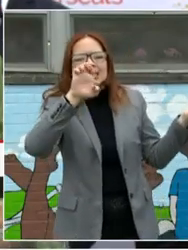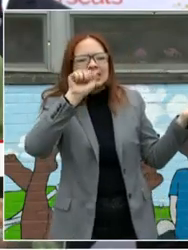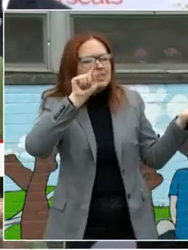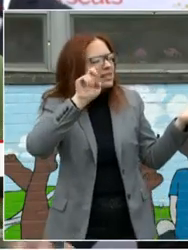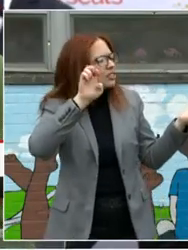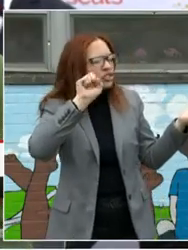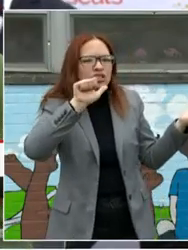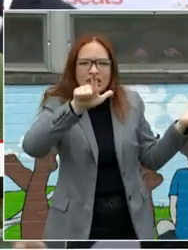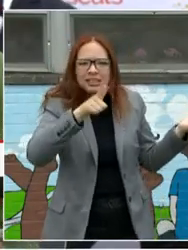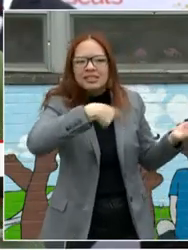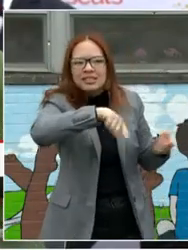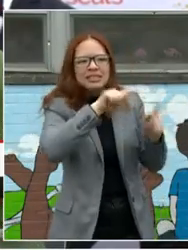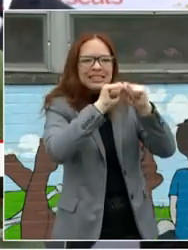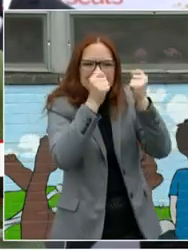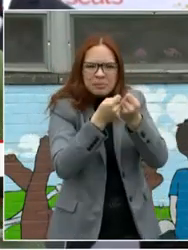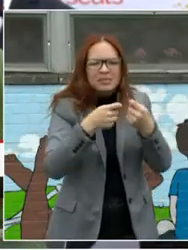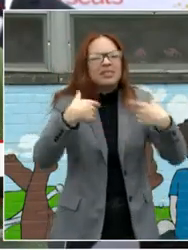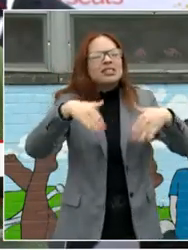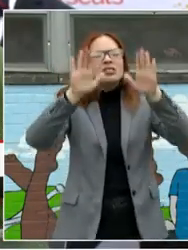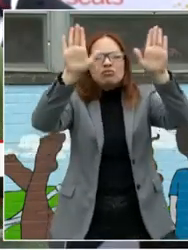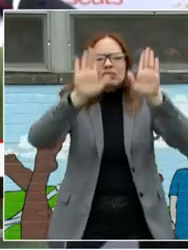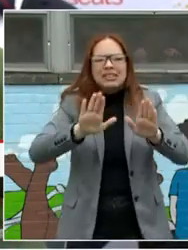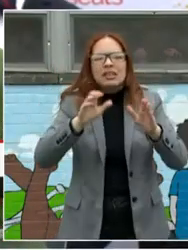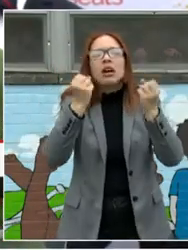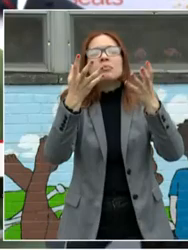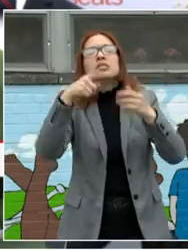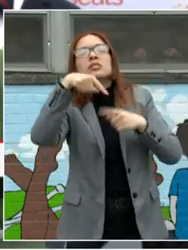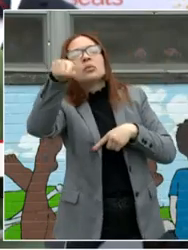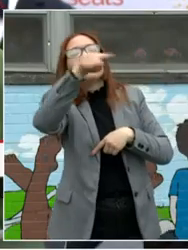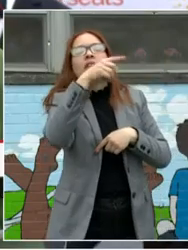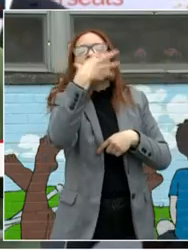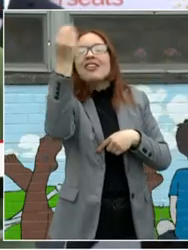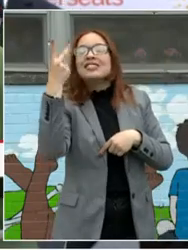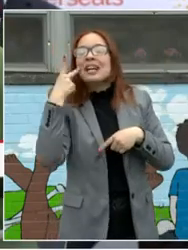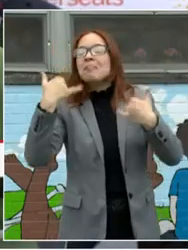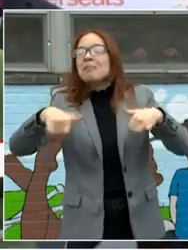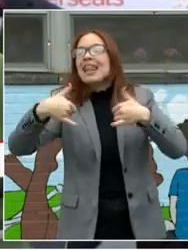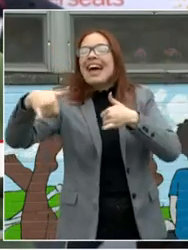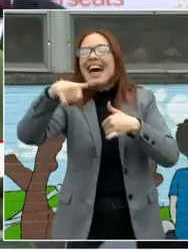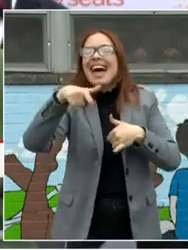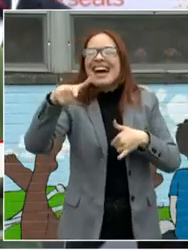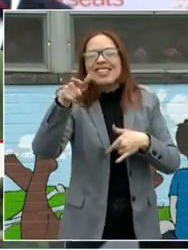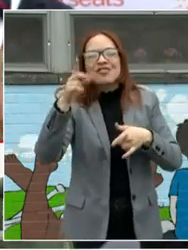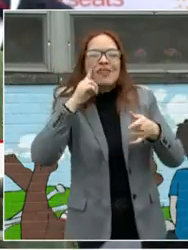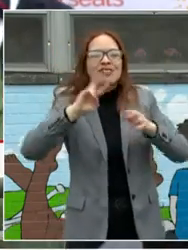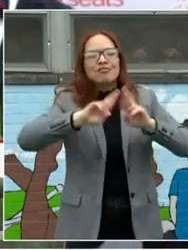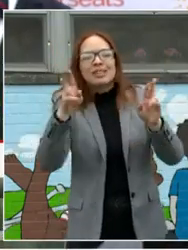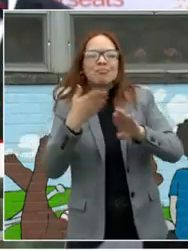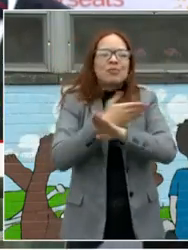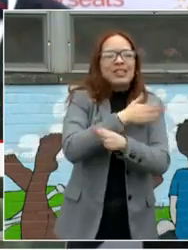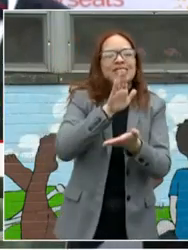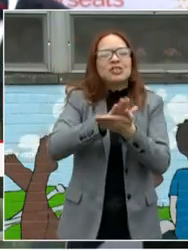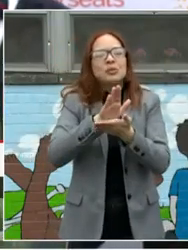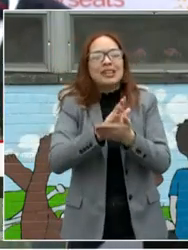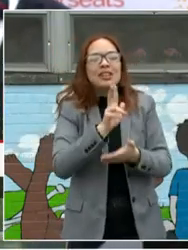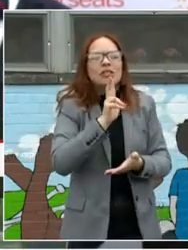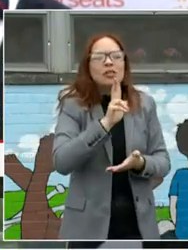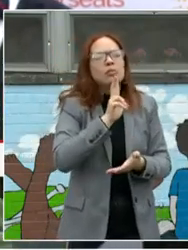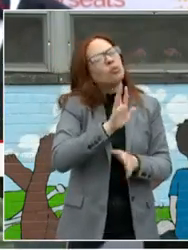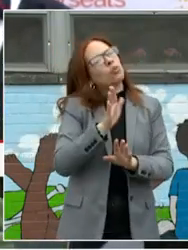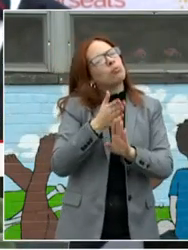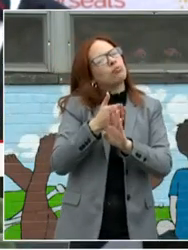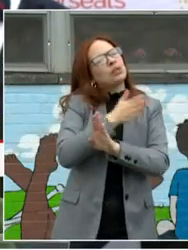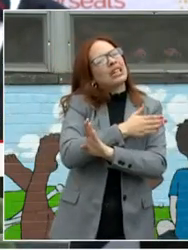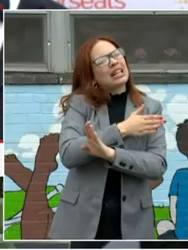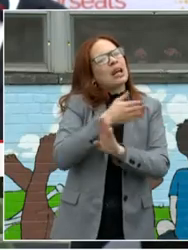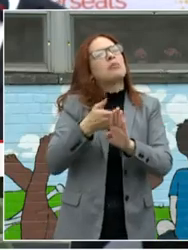little people who are hanging in there with us, getting themselves ready for pre-K3, free pre-K3